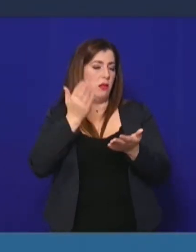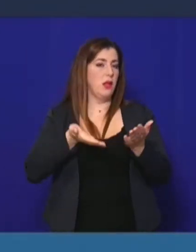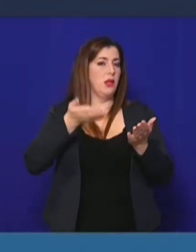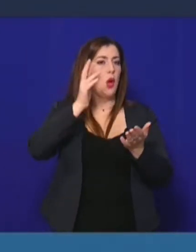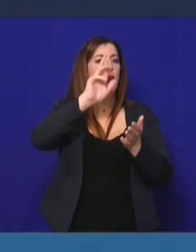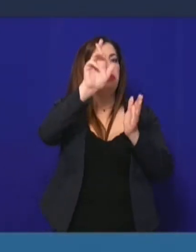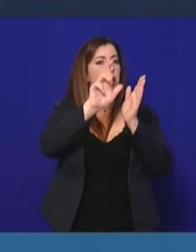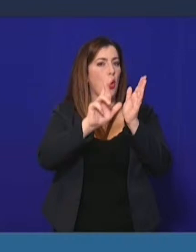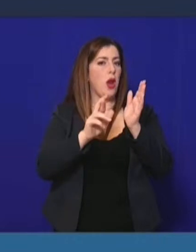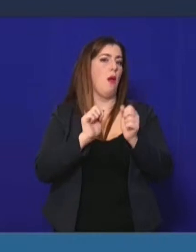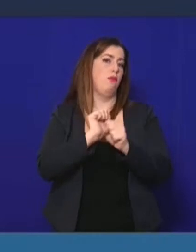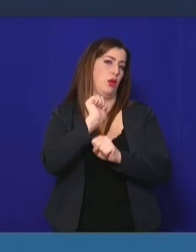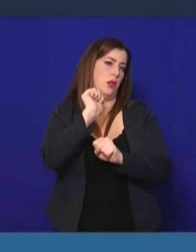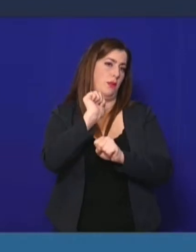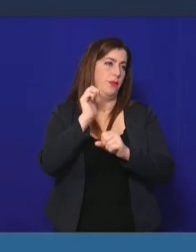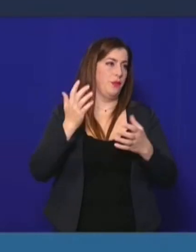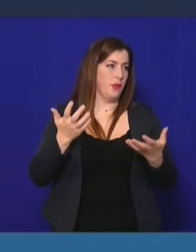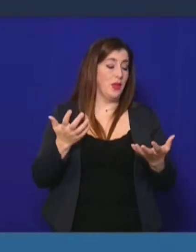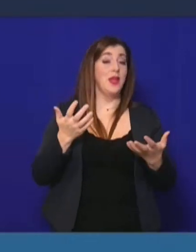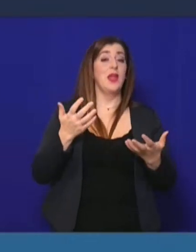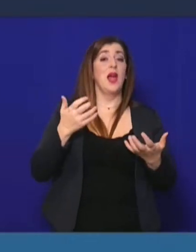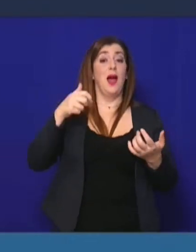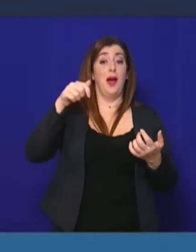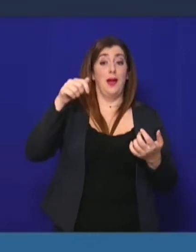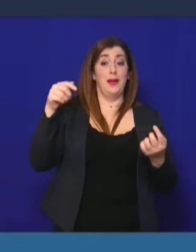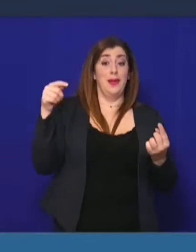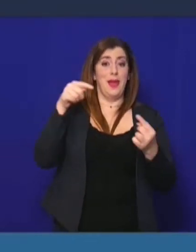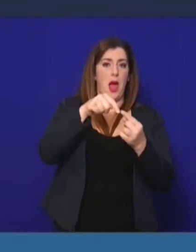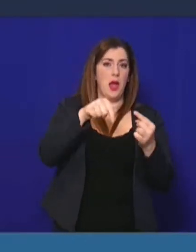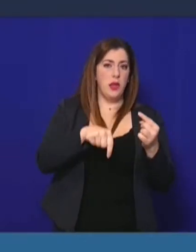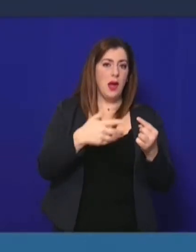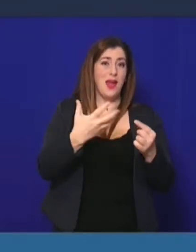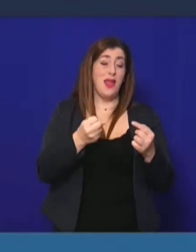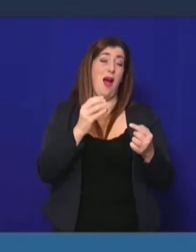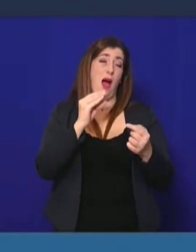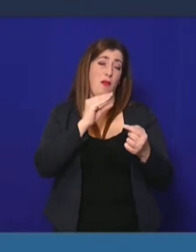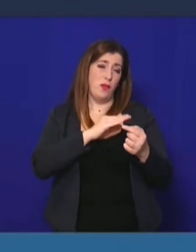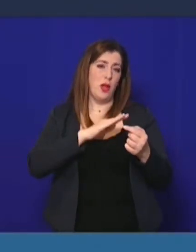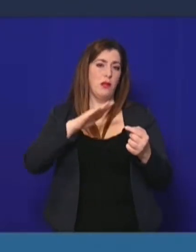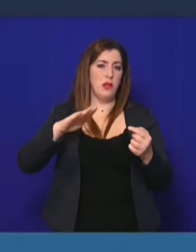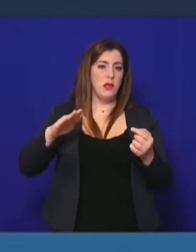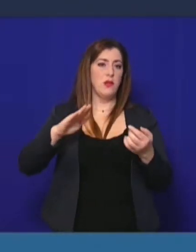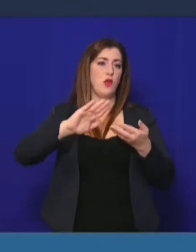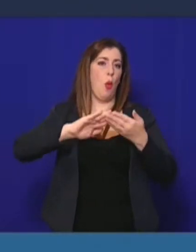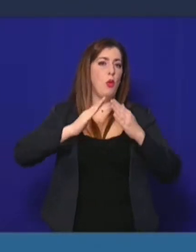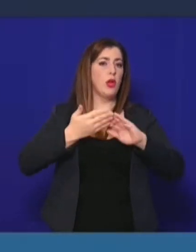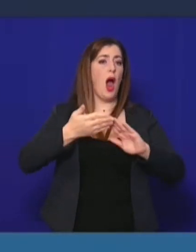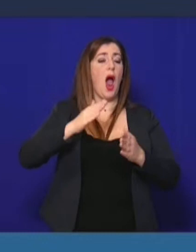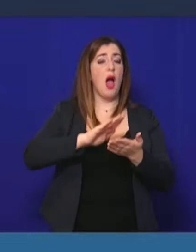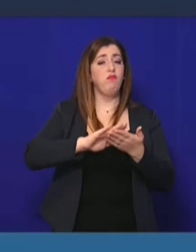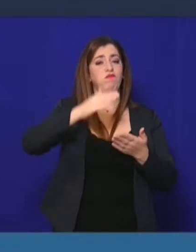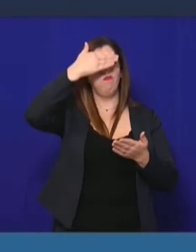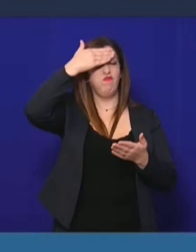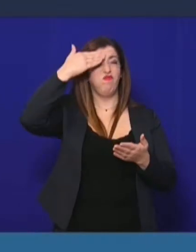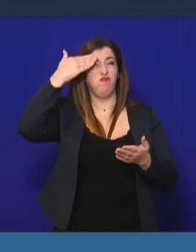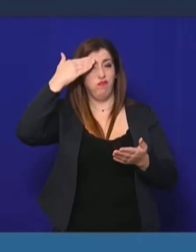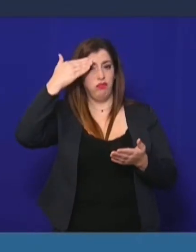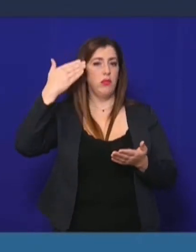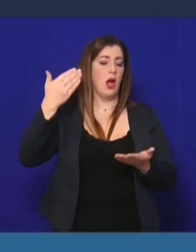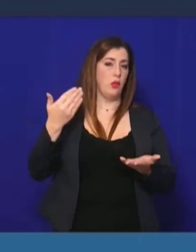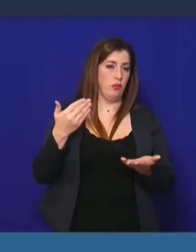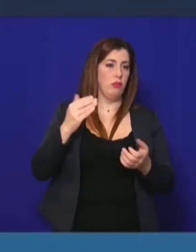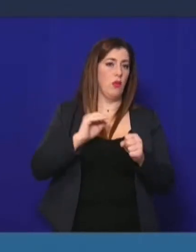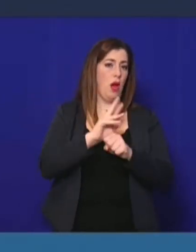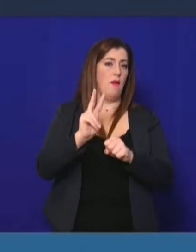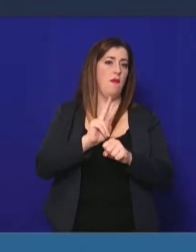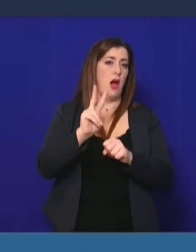sostanzjali ta' każijiet fil-komunità, l-iskejjel ukoll baqgħu miftuħin. U infatti jekk tħares lejn każijiet li kellna kienu